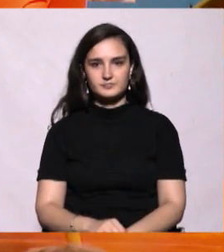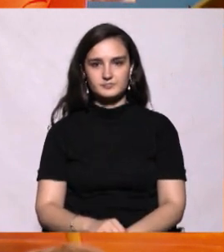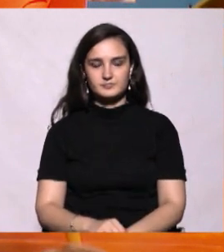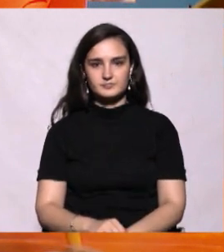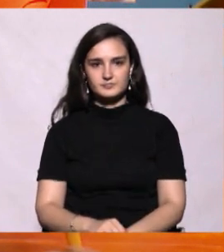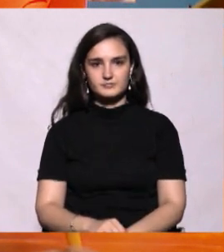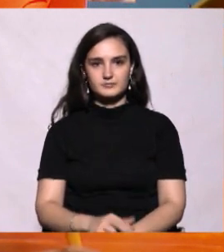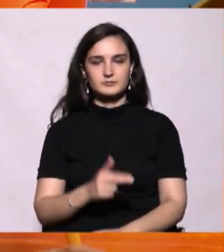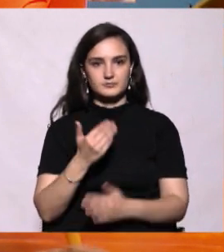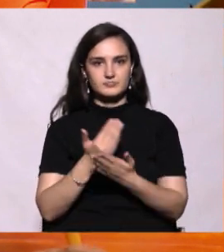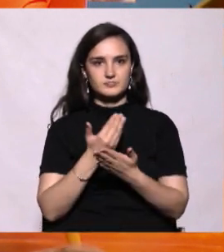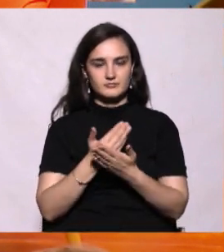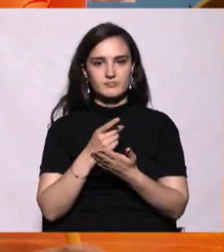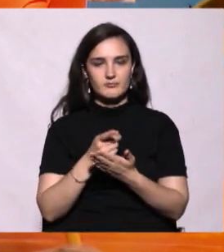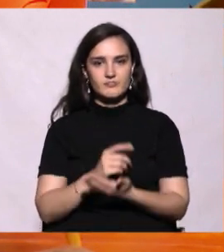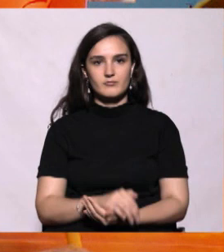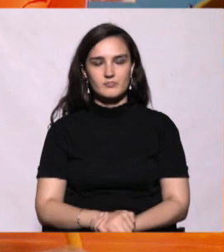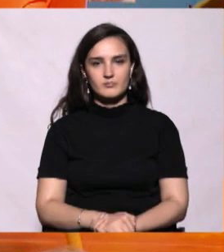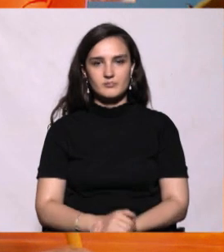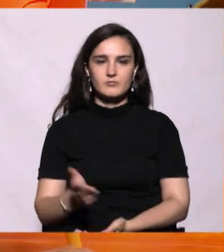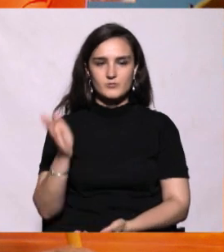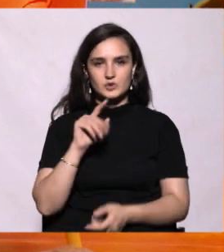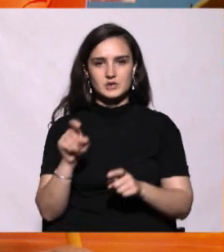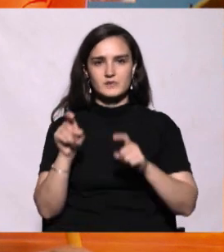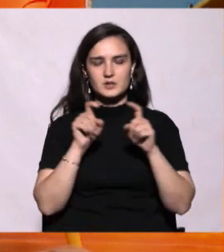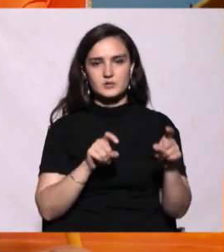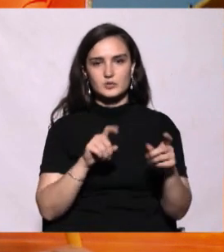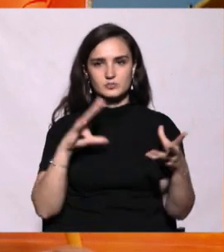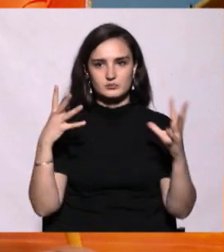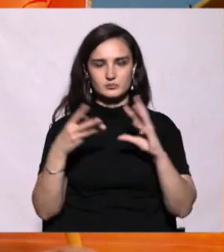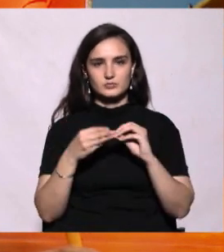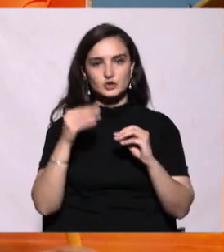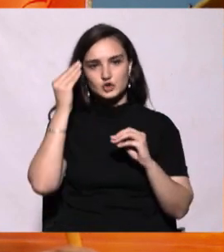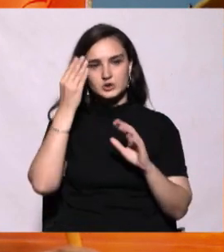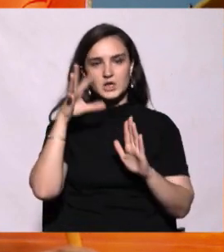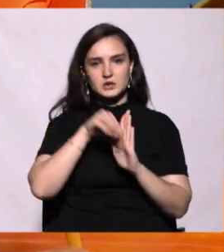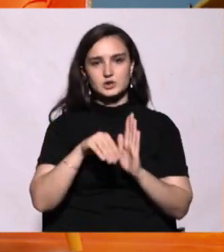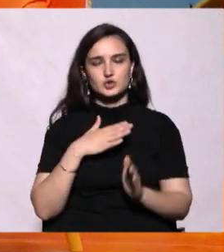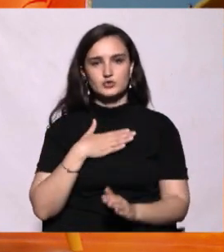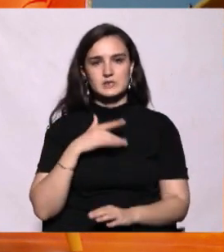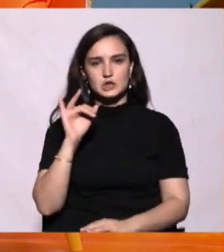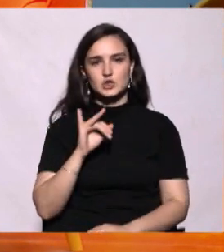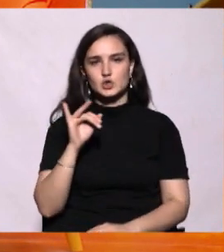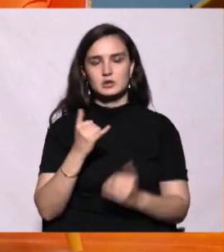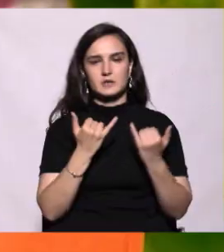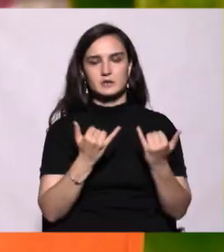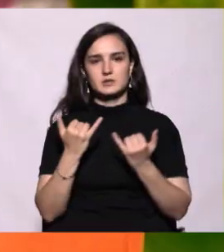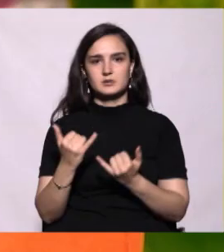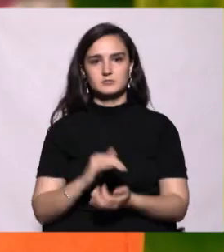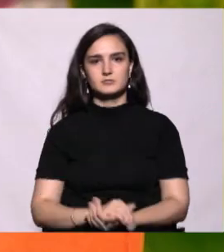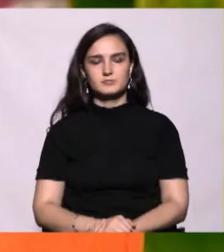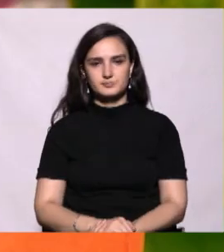of these legends. They inspire us. Let's move on to the summary of our story for today.